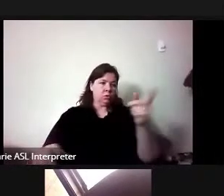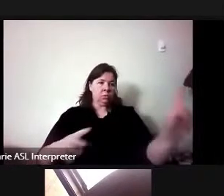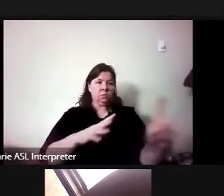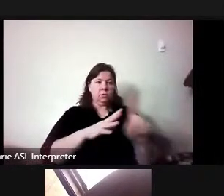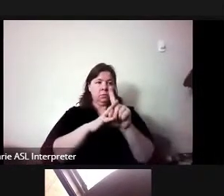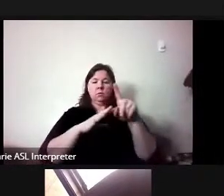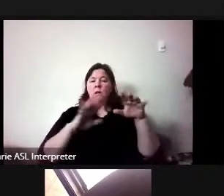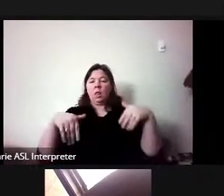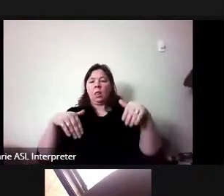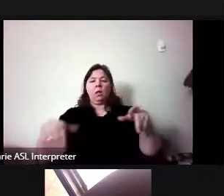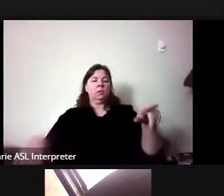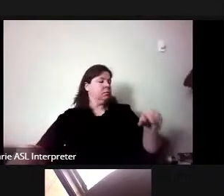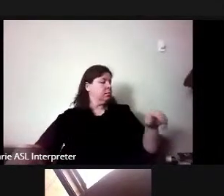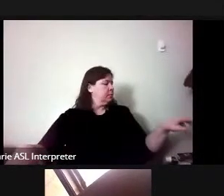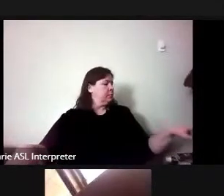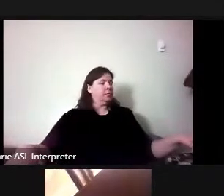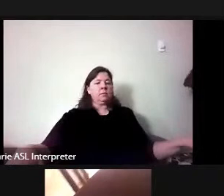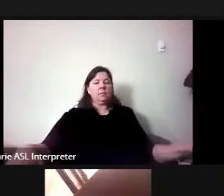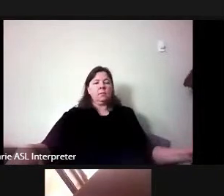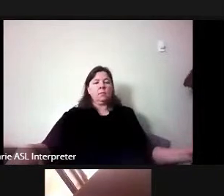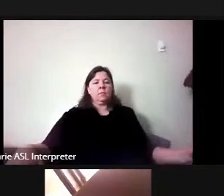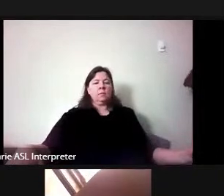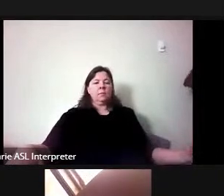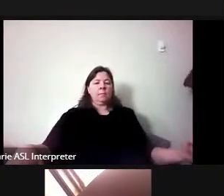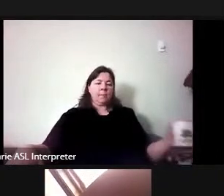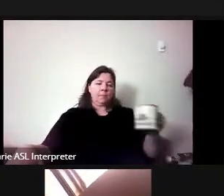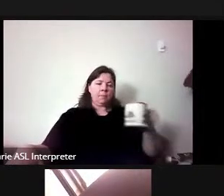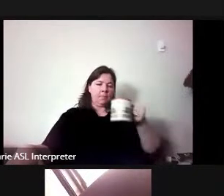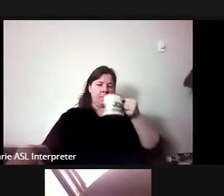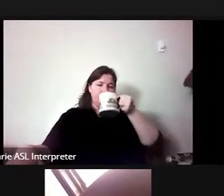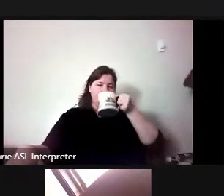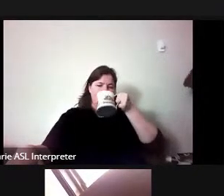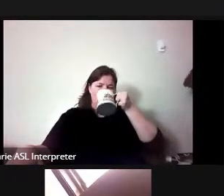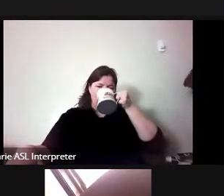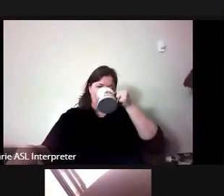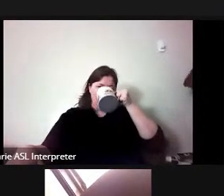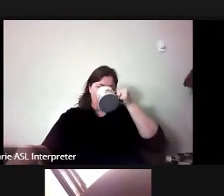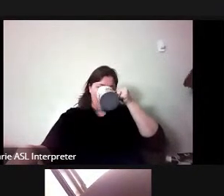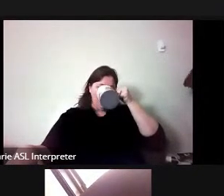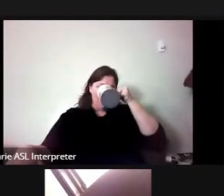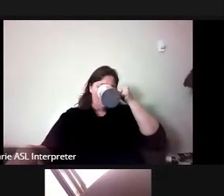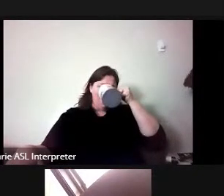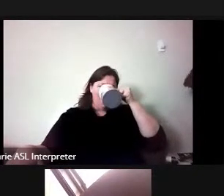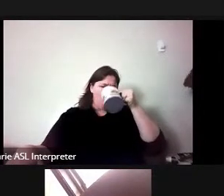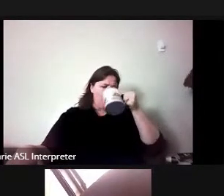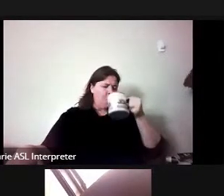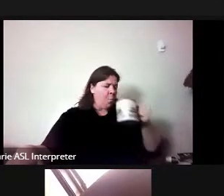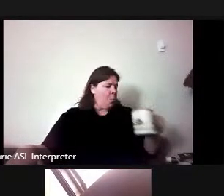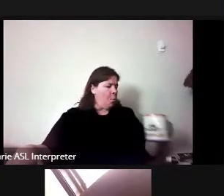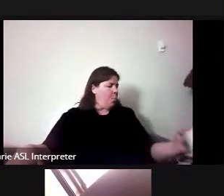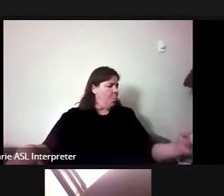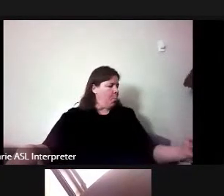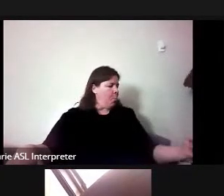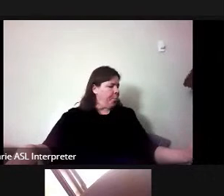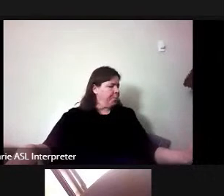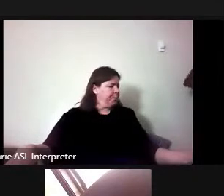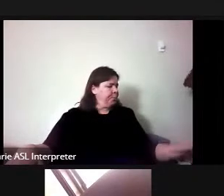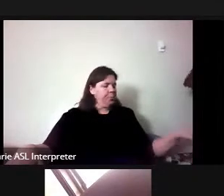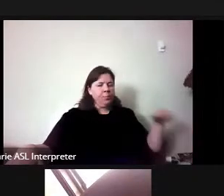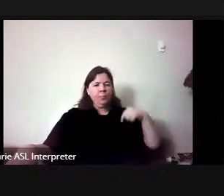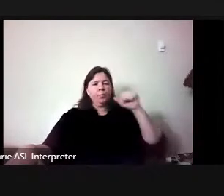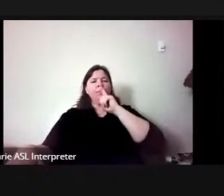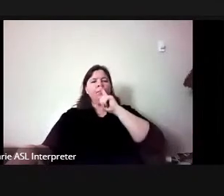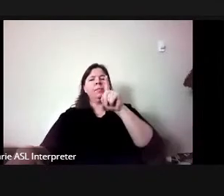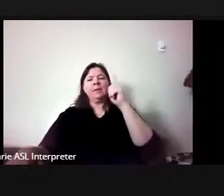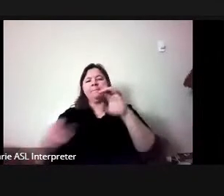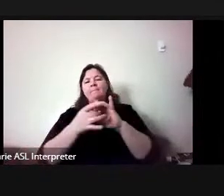appeared, because I do have 2 accounts open, but I'm not sure how I would be able to release for him